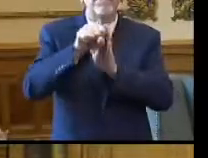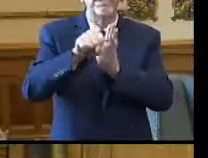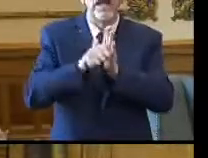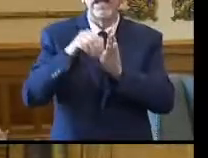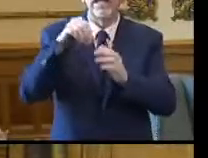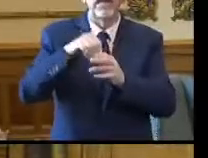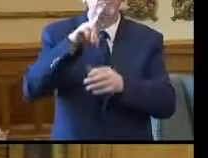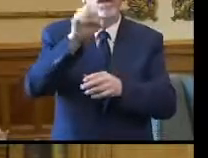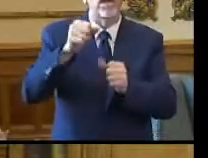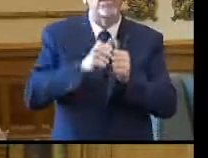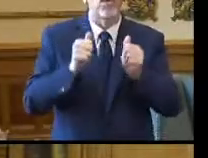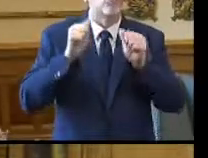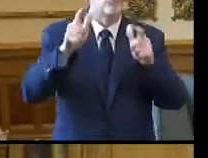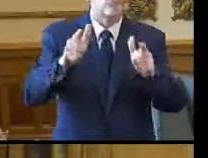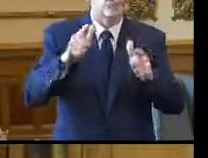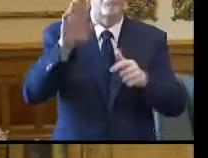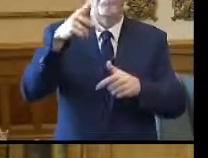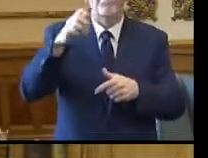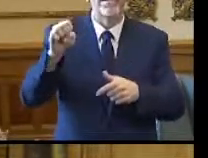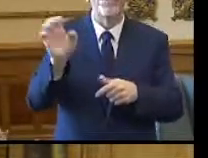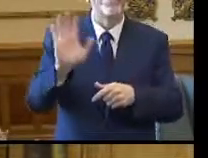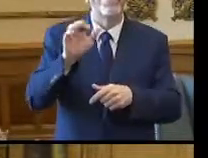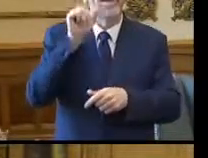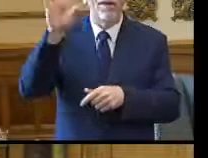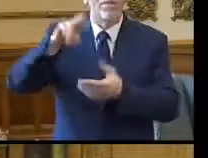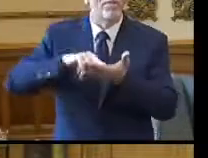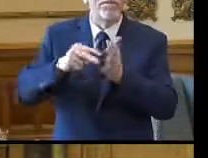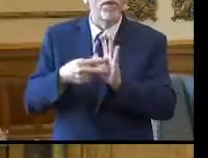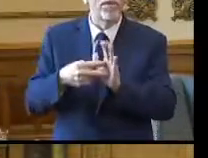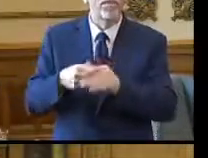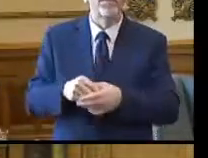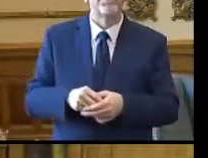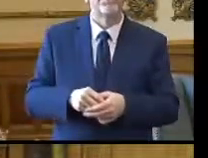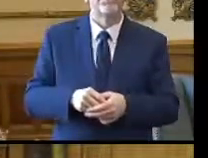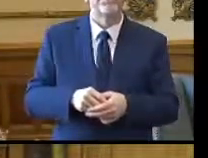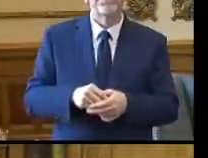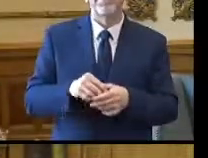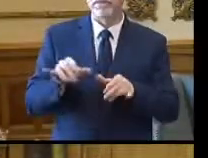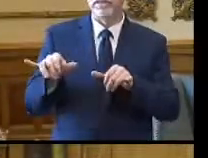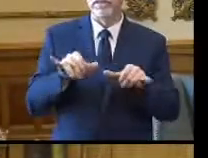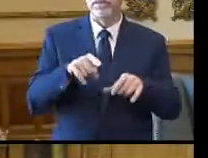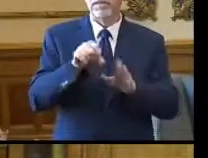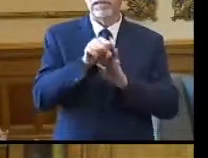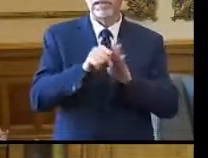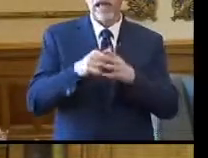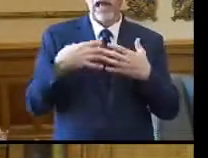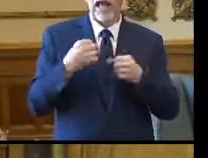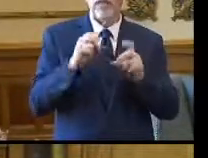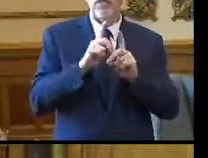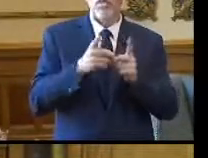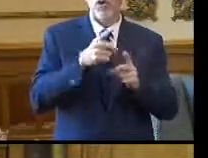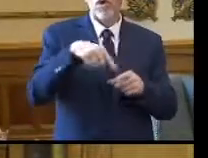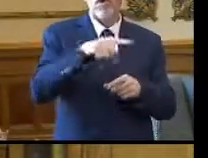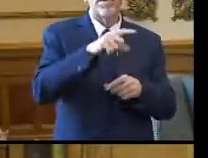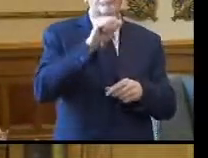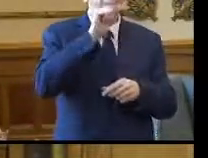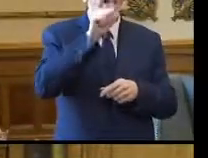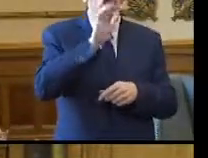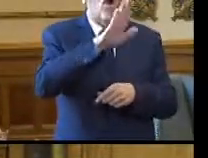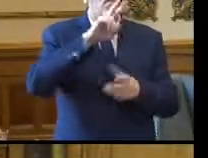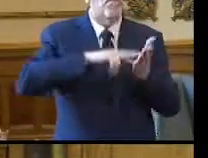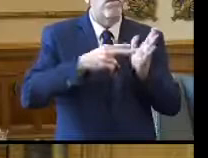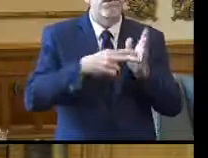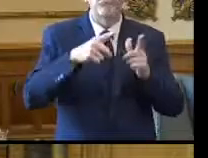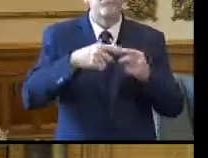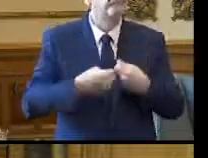United States with all of their PPE needs throughout the pandemic. Likewise, state health departments were never built to supply all